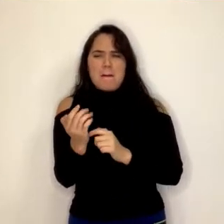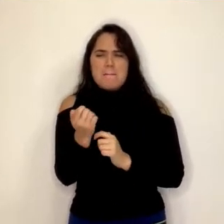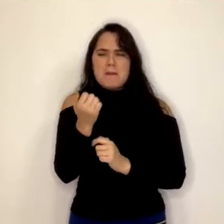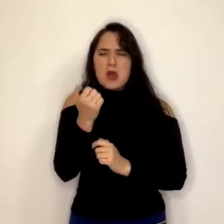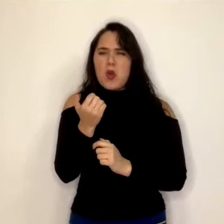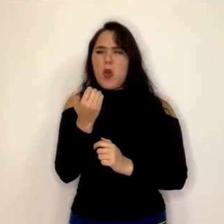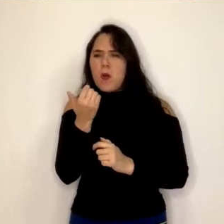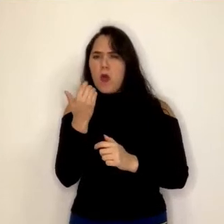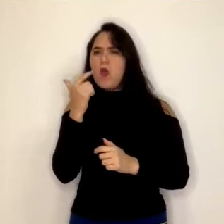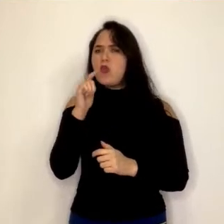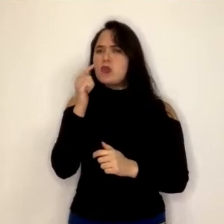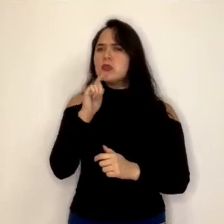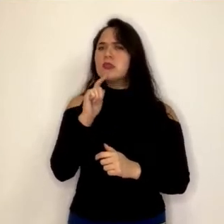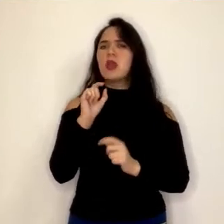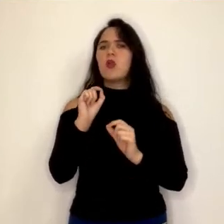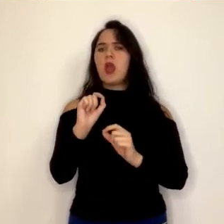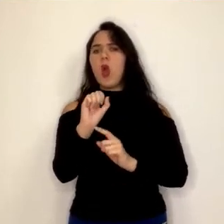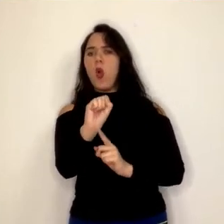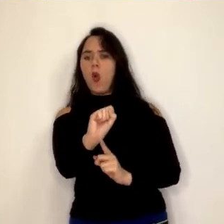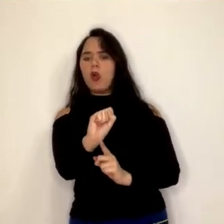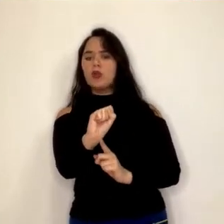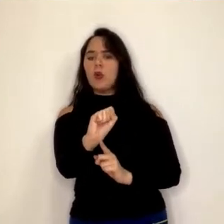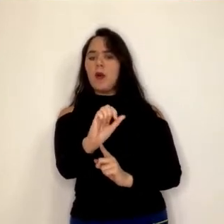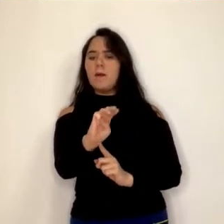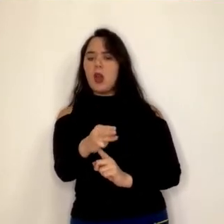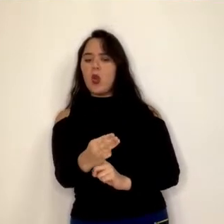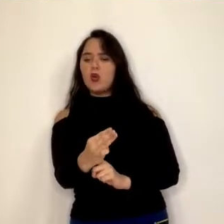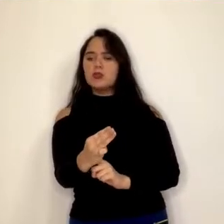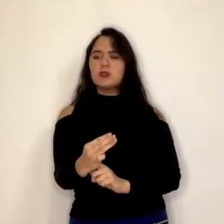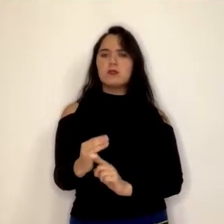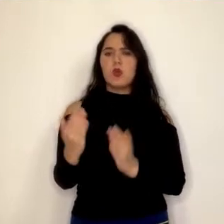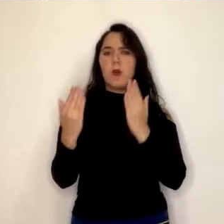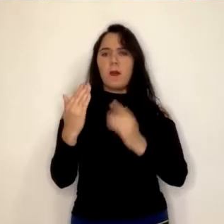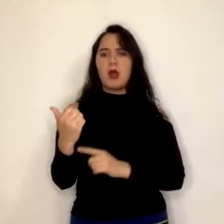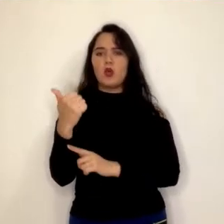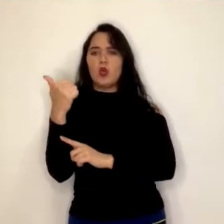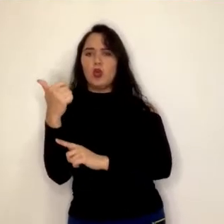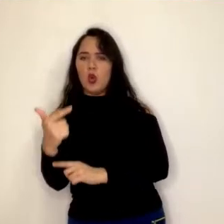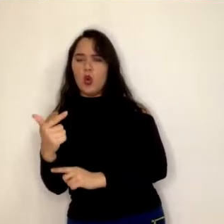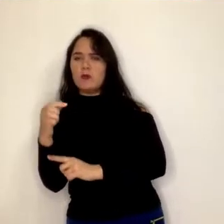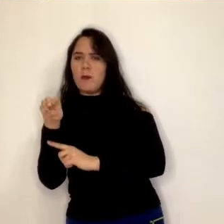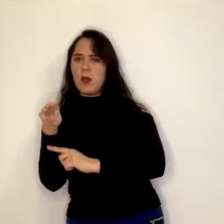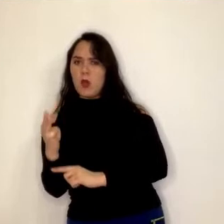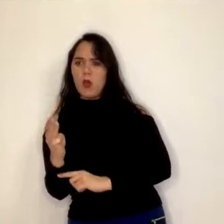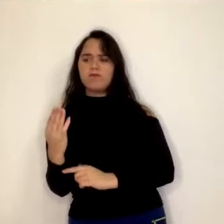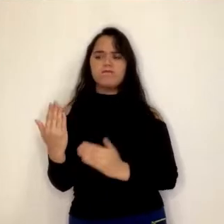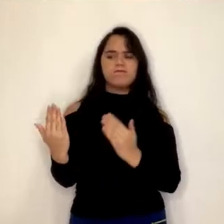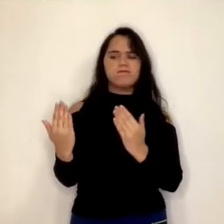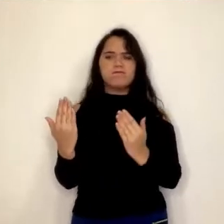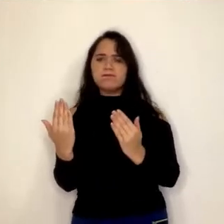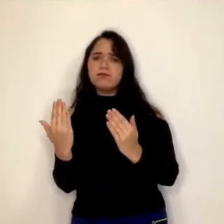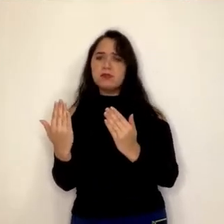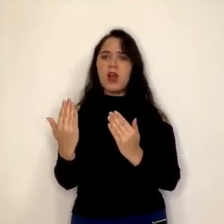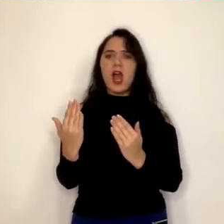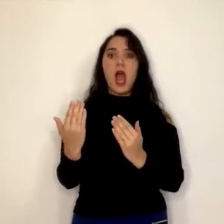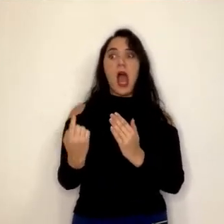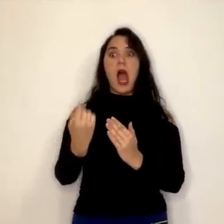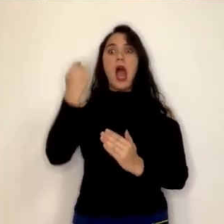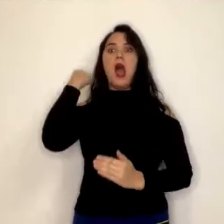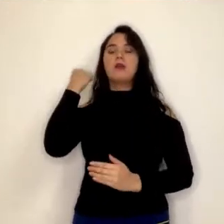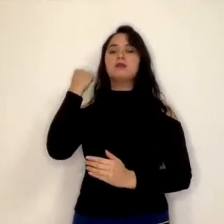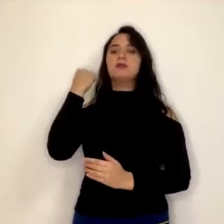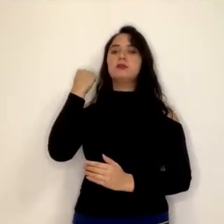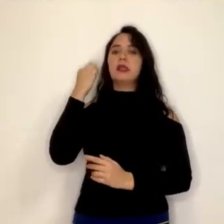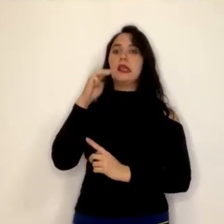which should be reaching the goal of 12 million people. Because from 3 million to 12 million, we had